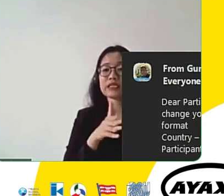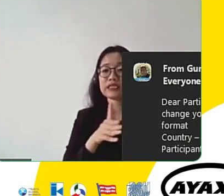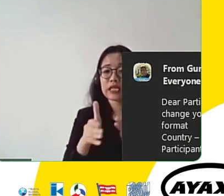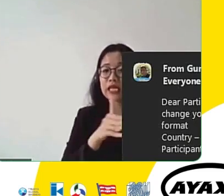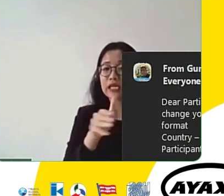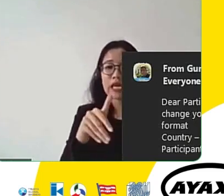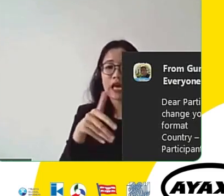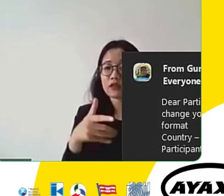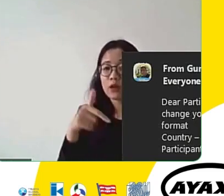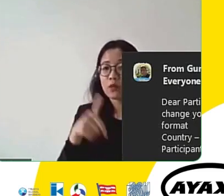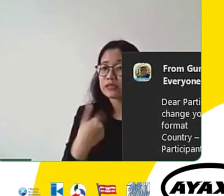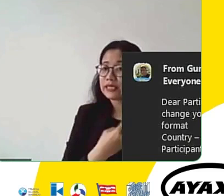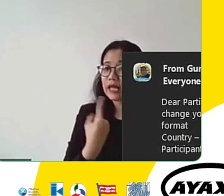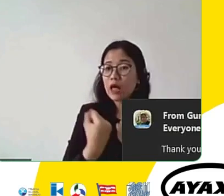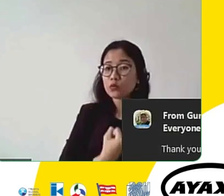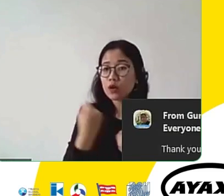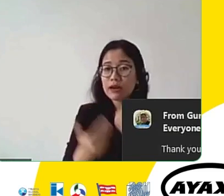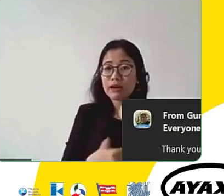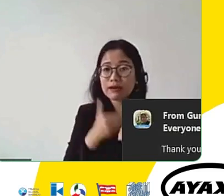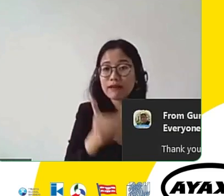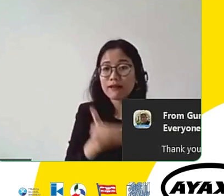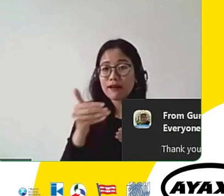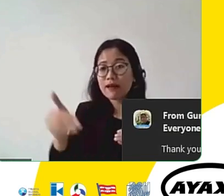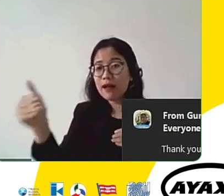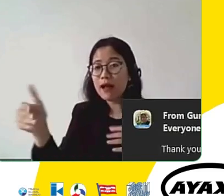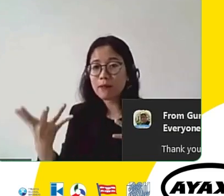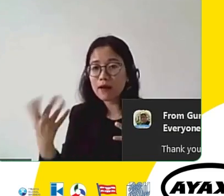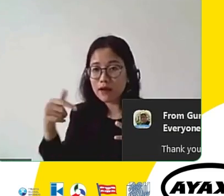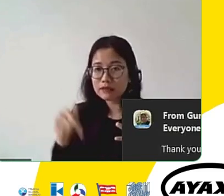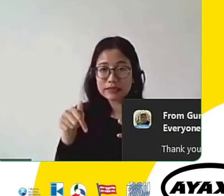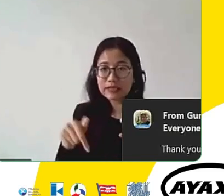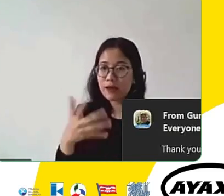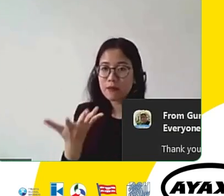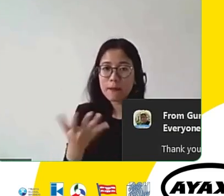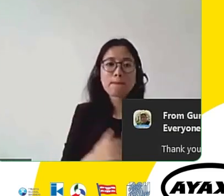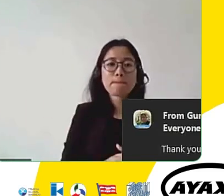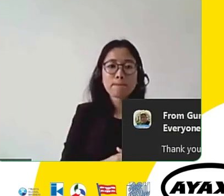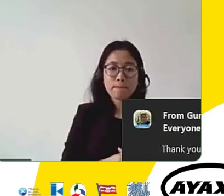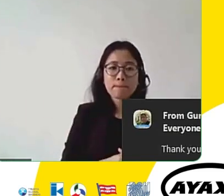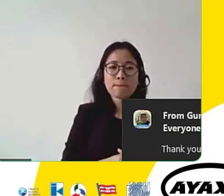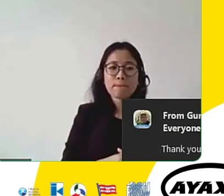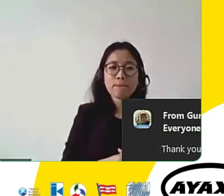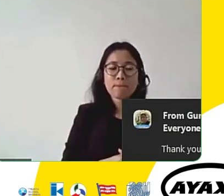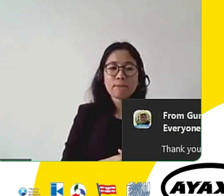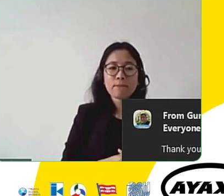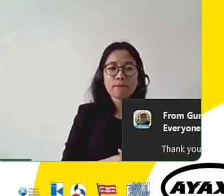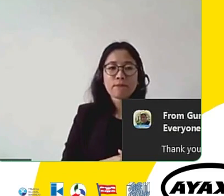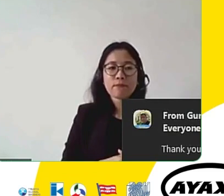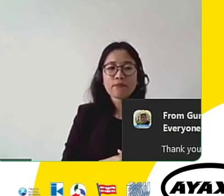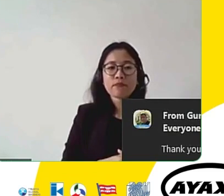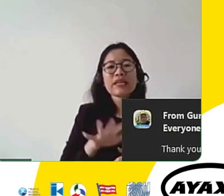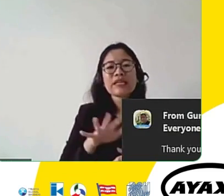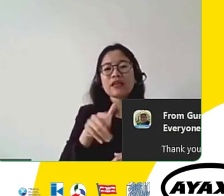2022, the cost of illness is about 3 million US dollar. I think Sumi